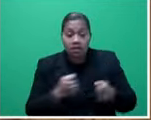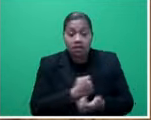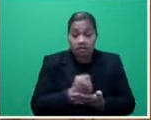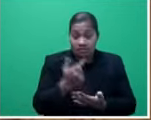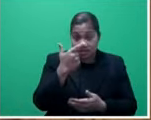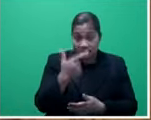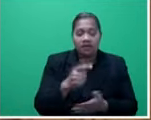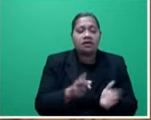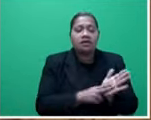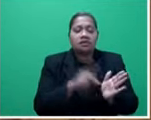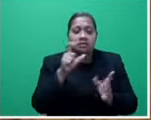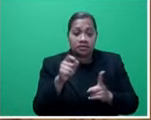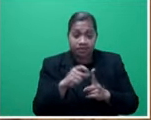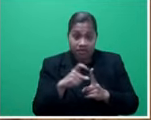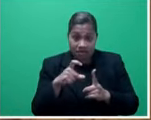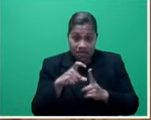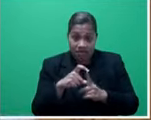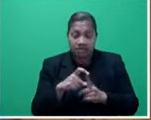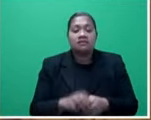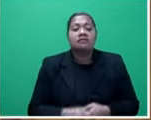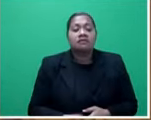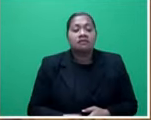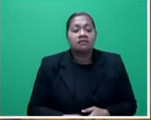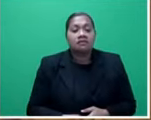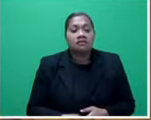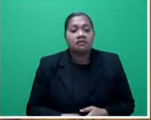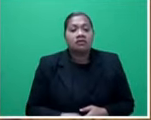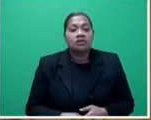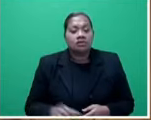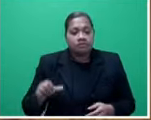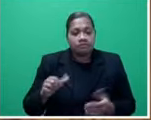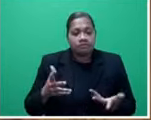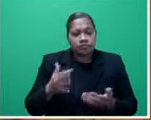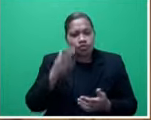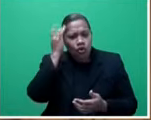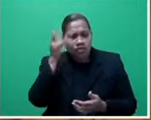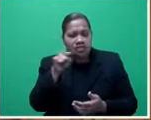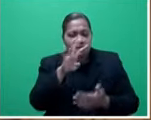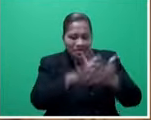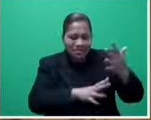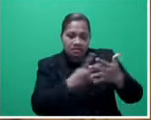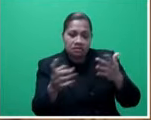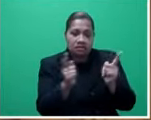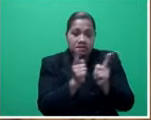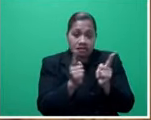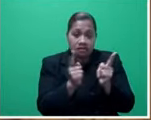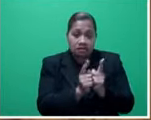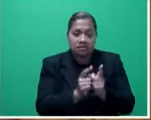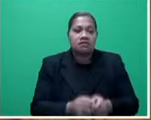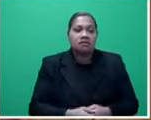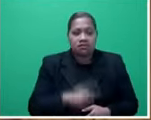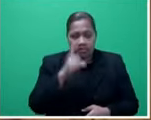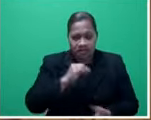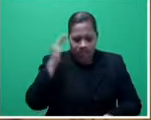that NCPD, the National Council of Persons with Disabilities, consider the schedule of meetings of ADCOMs to